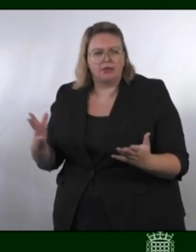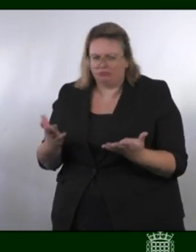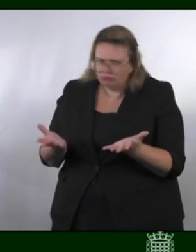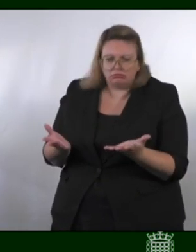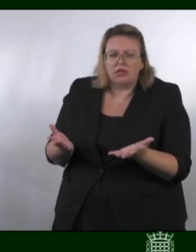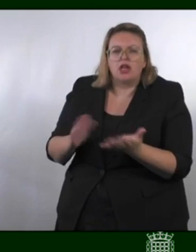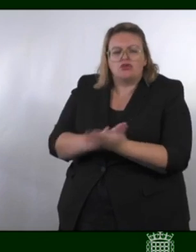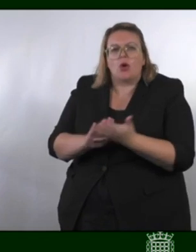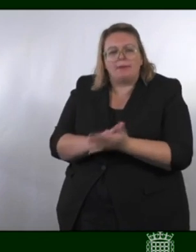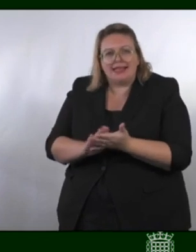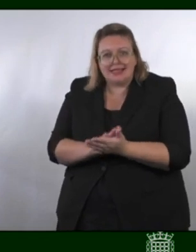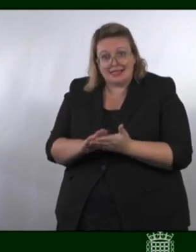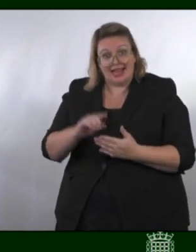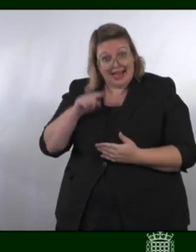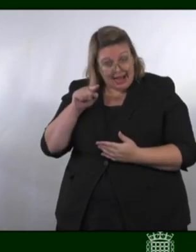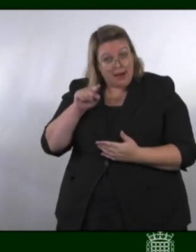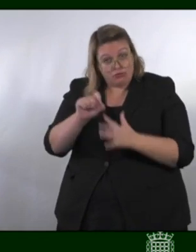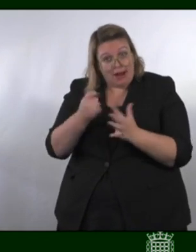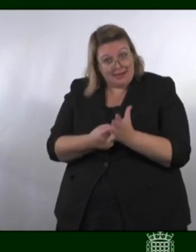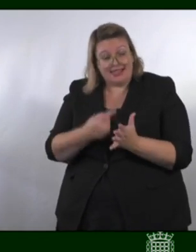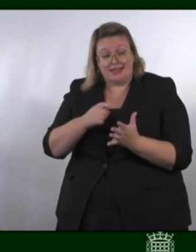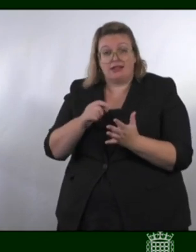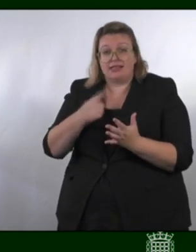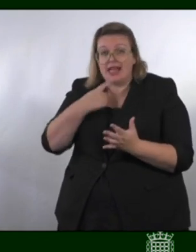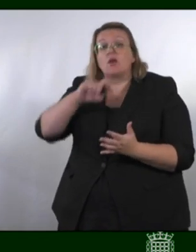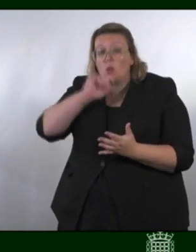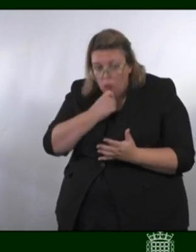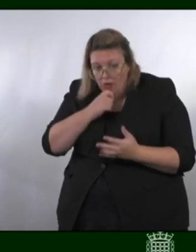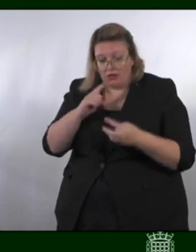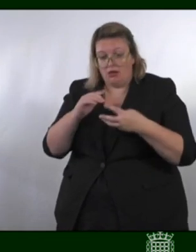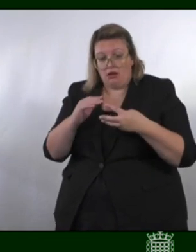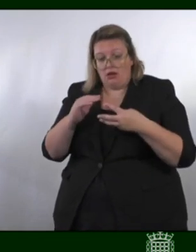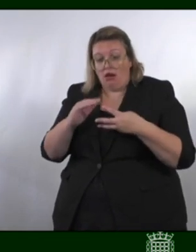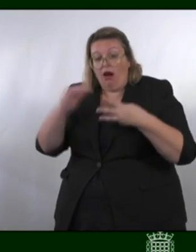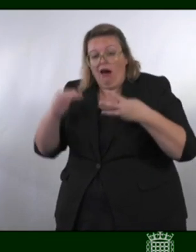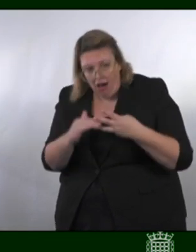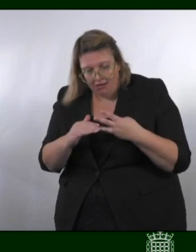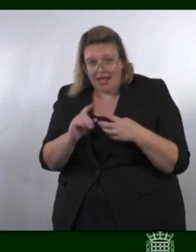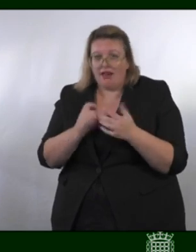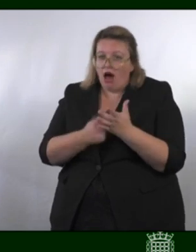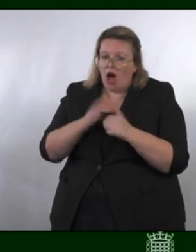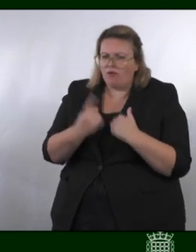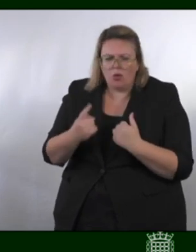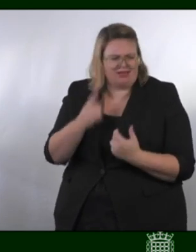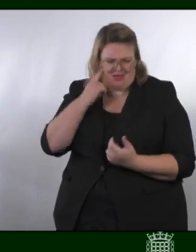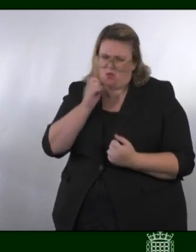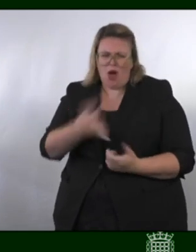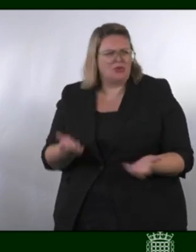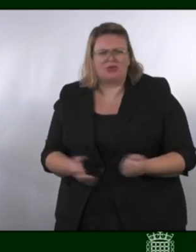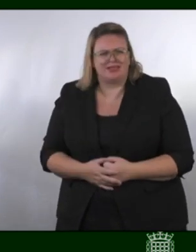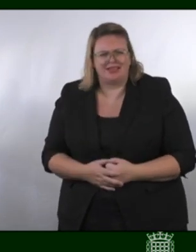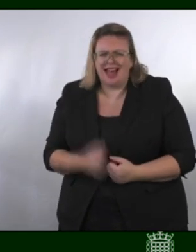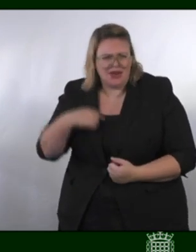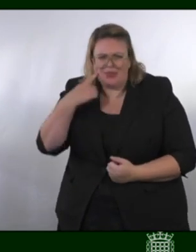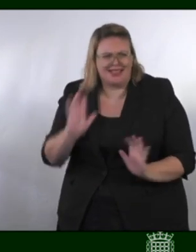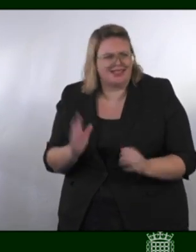that he would take a Tier 3 area out of Tier 3 with the R above 1? I don't think so. Let me spell out what